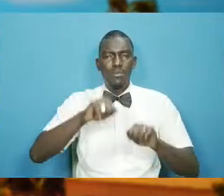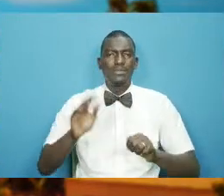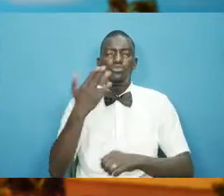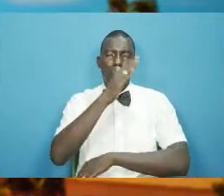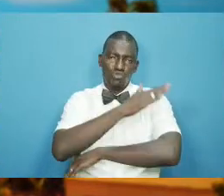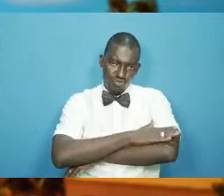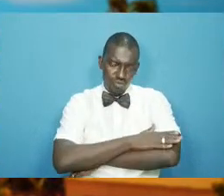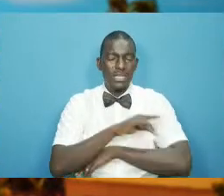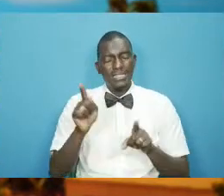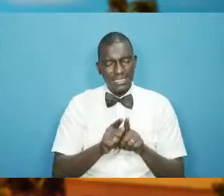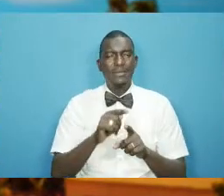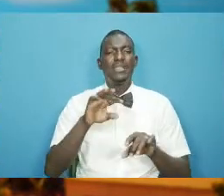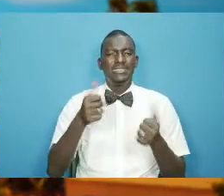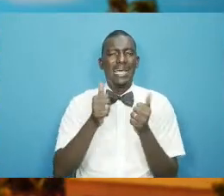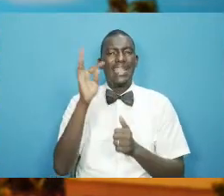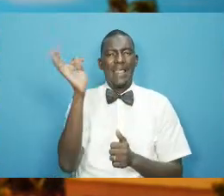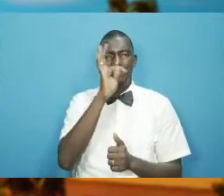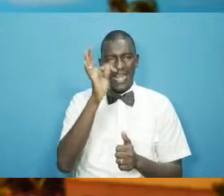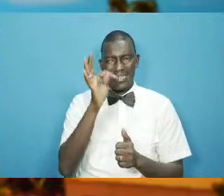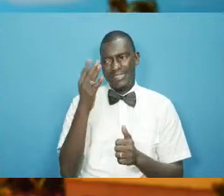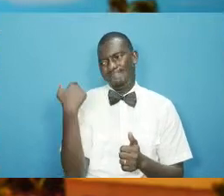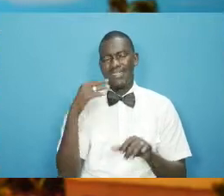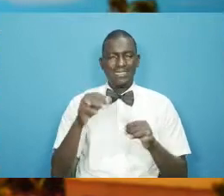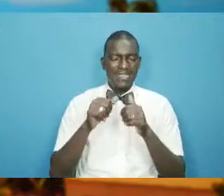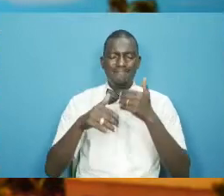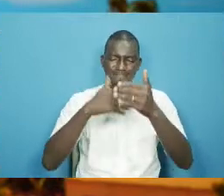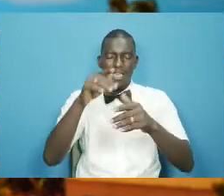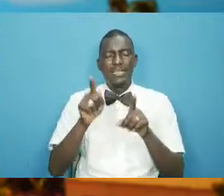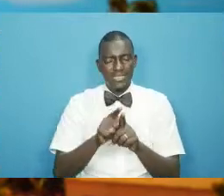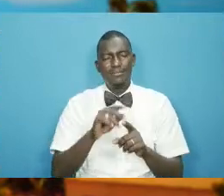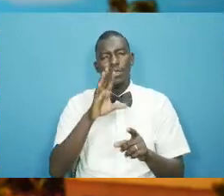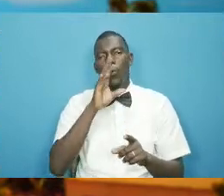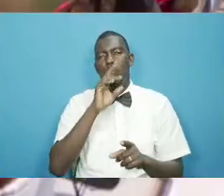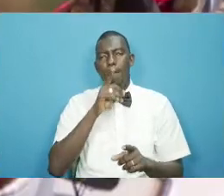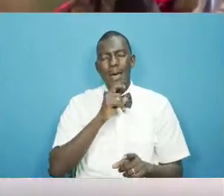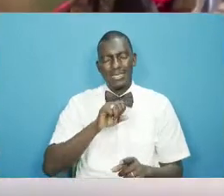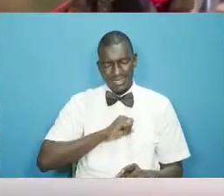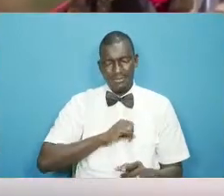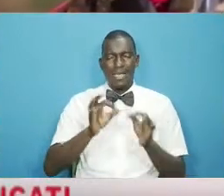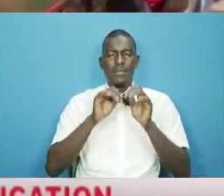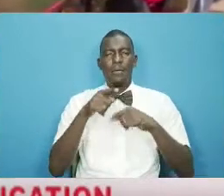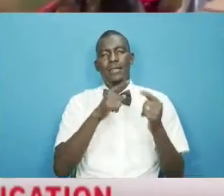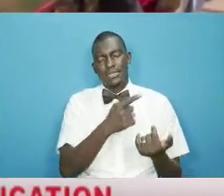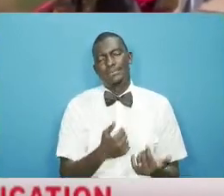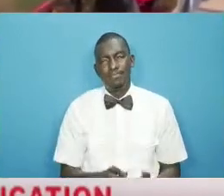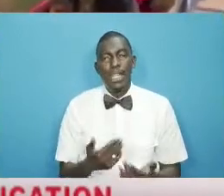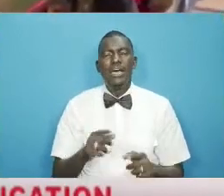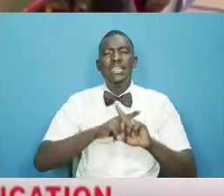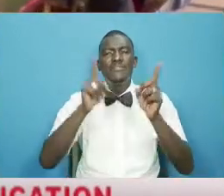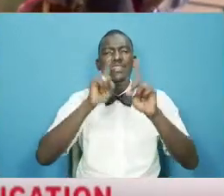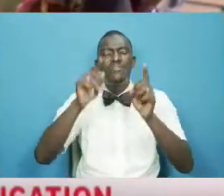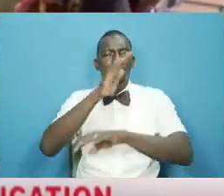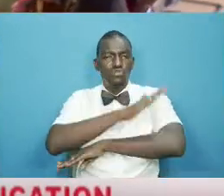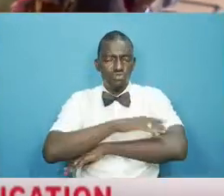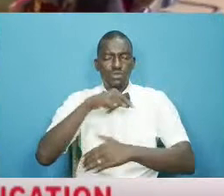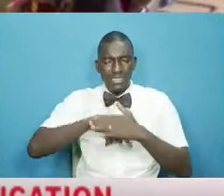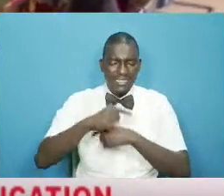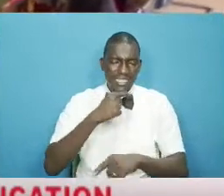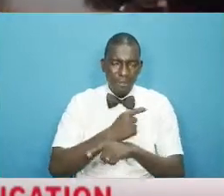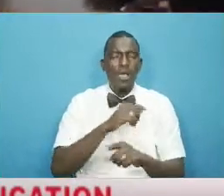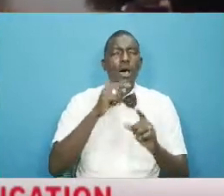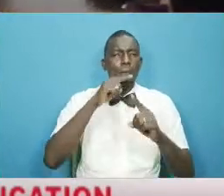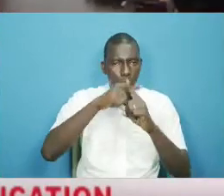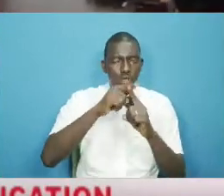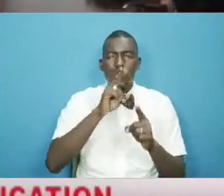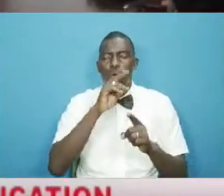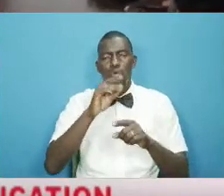on Friday. The story by Ajibintu Drama is narrated by Mahmoud Gajika. Various schools within the Gambia, plus